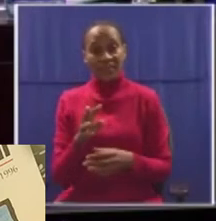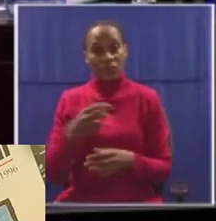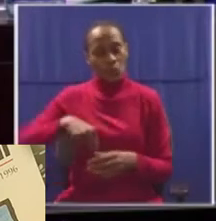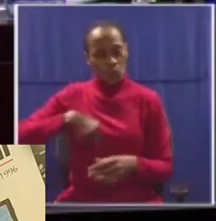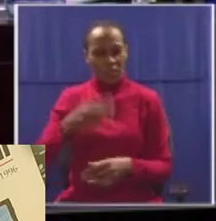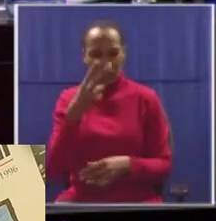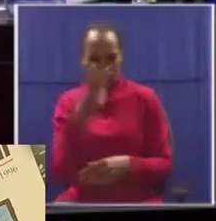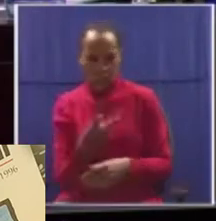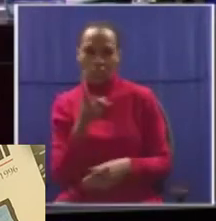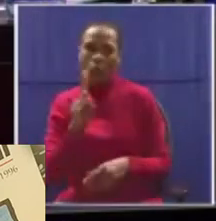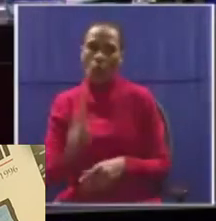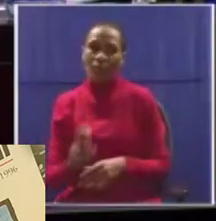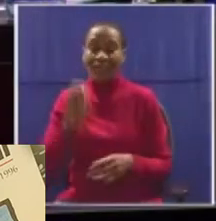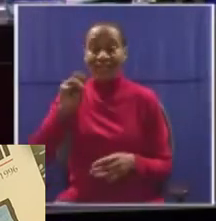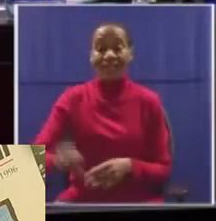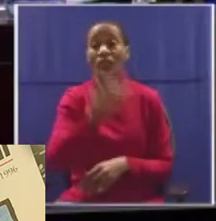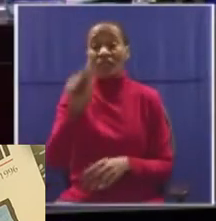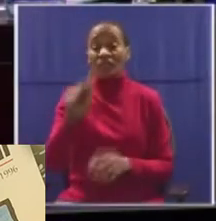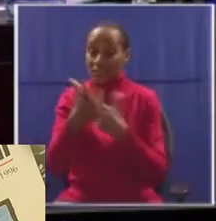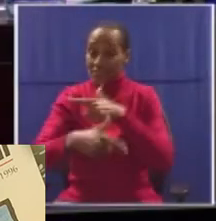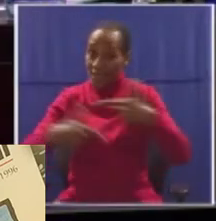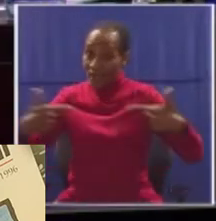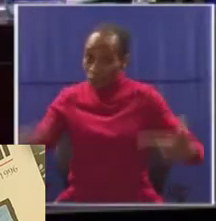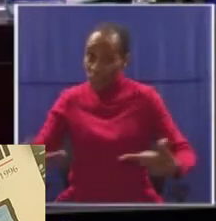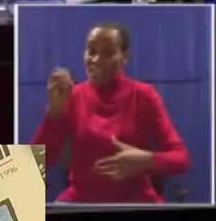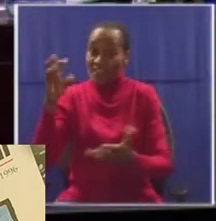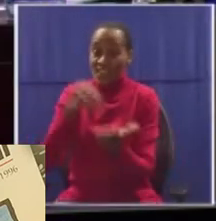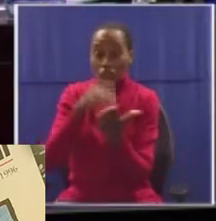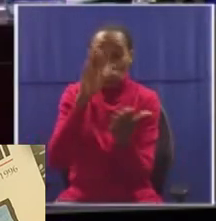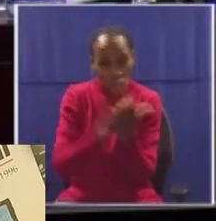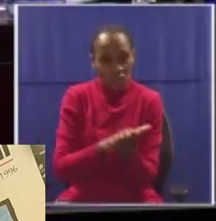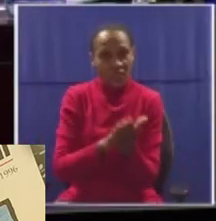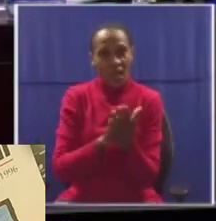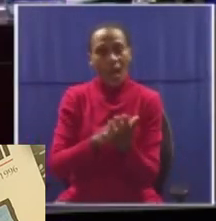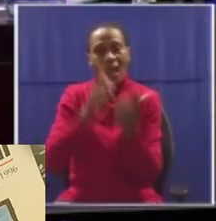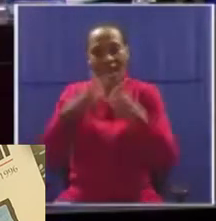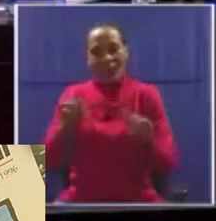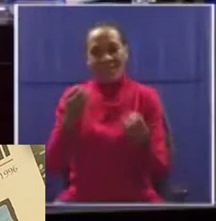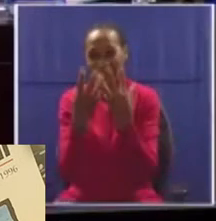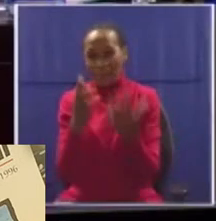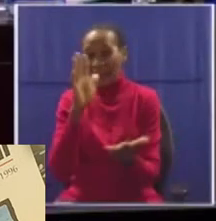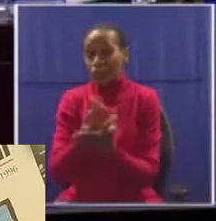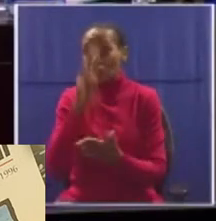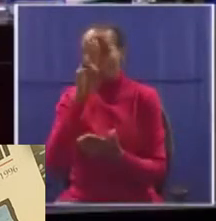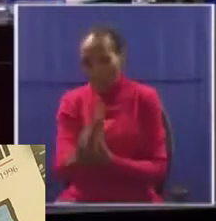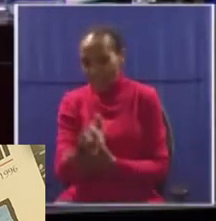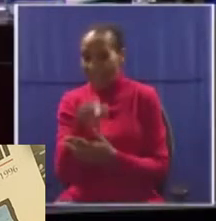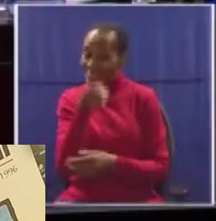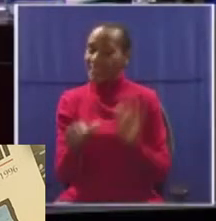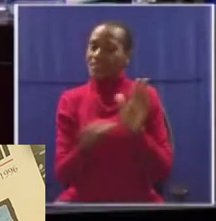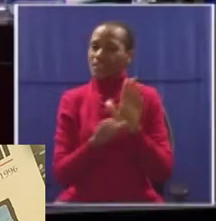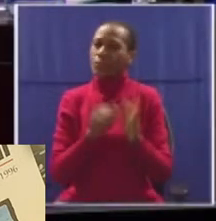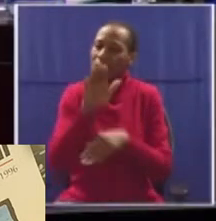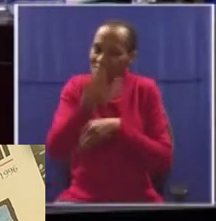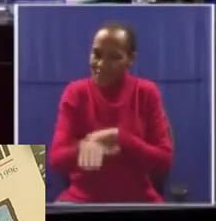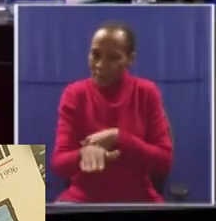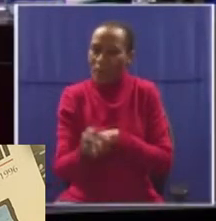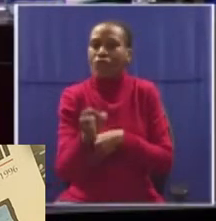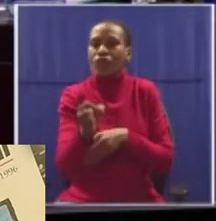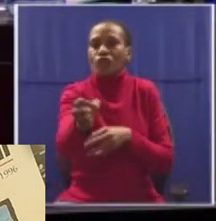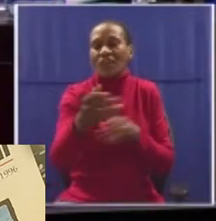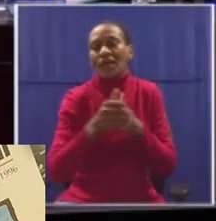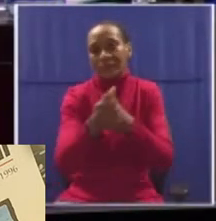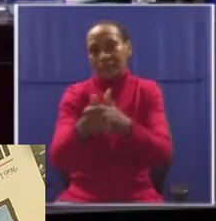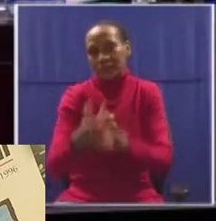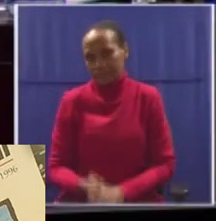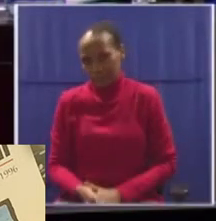that's the recognition of South African sign language as a 12th official language is an important step forward